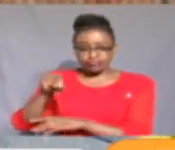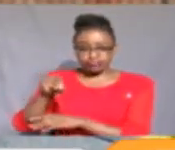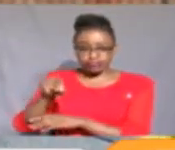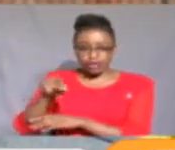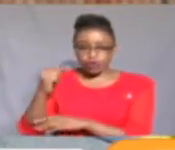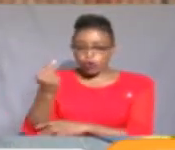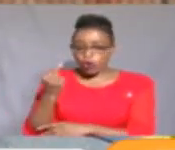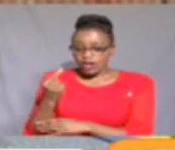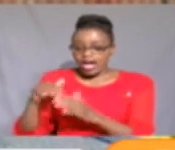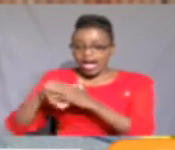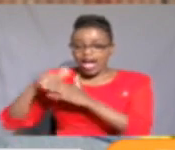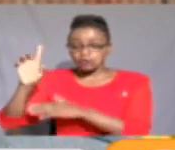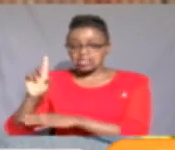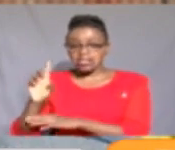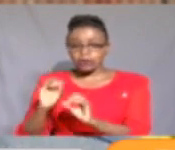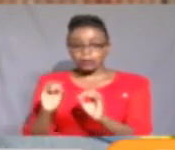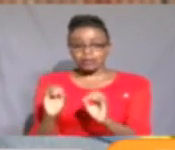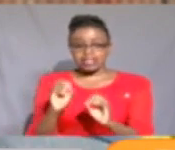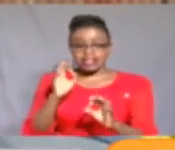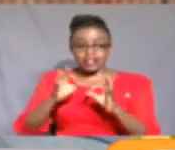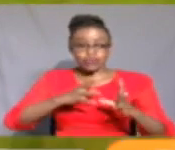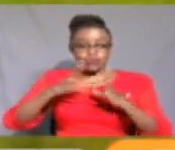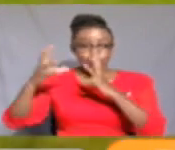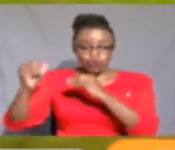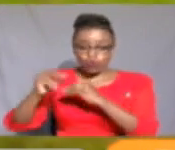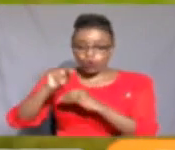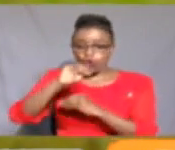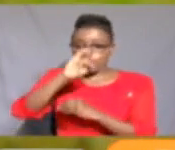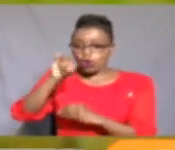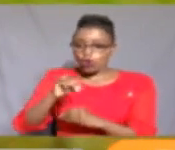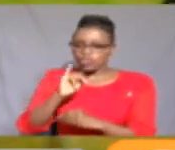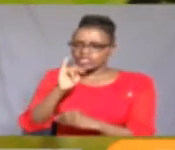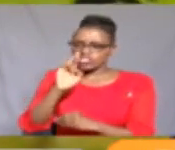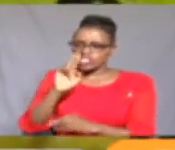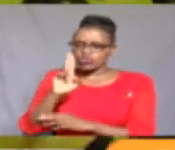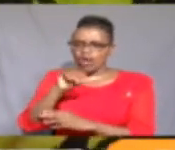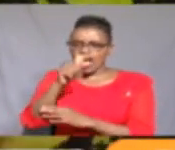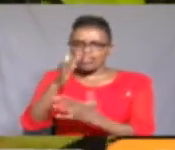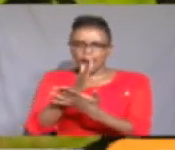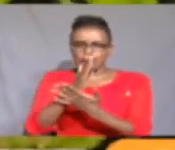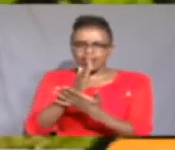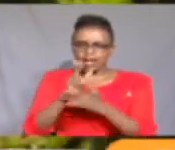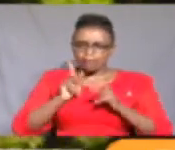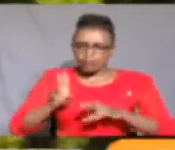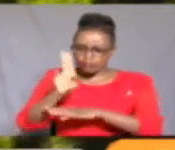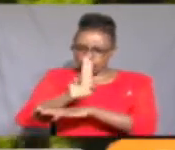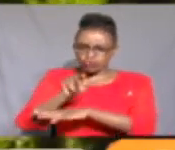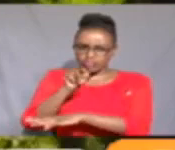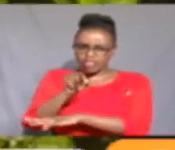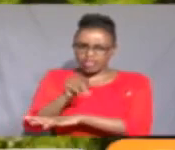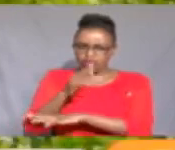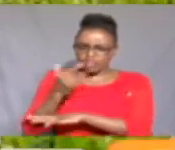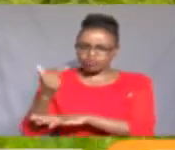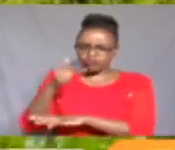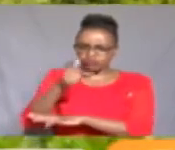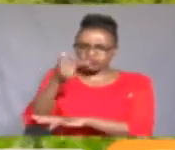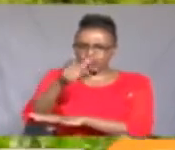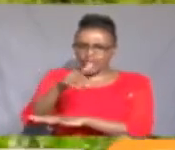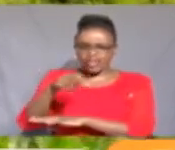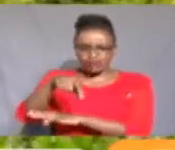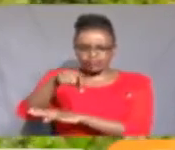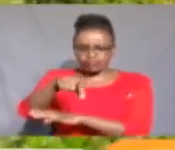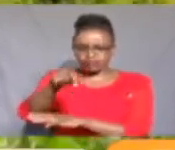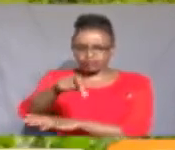Not even outside Nairobi, you go in Chiru, those other parts, people are using that to irrigate their